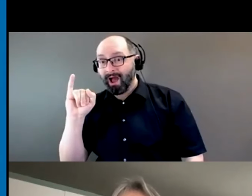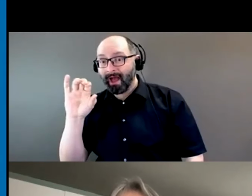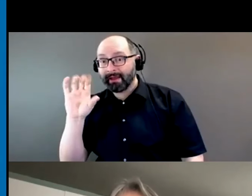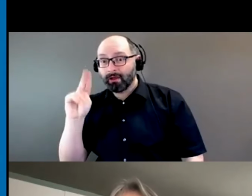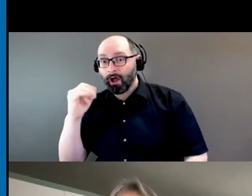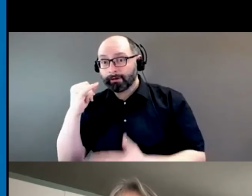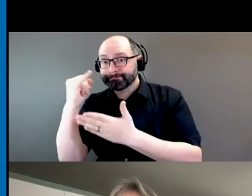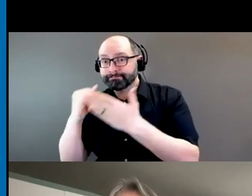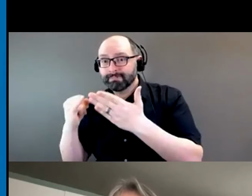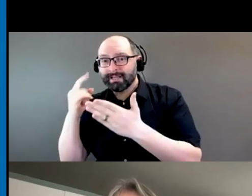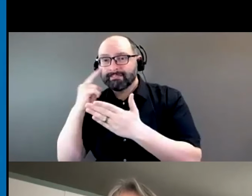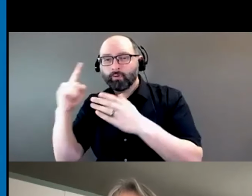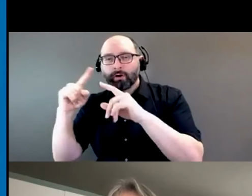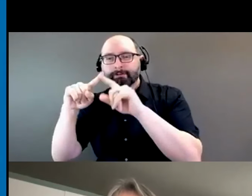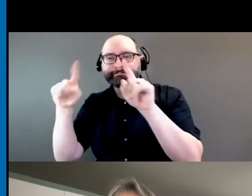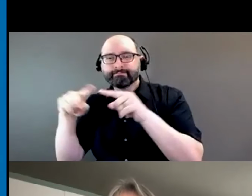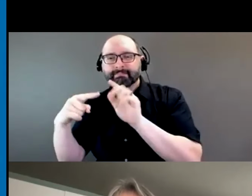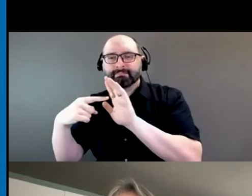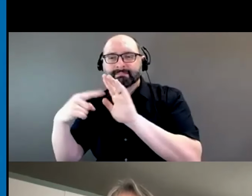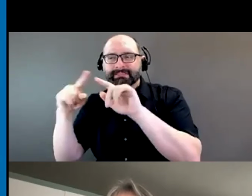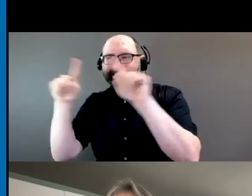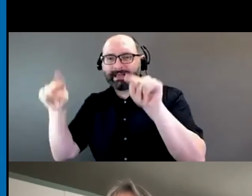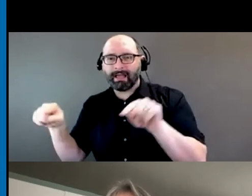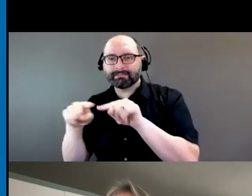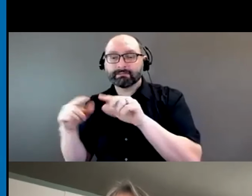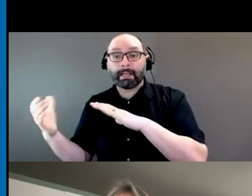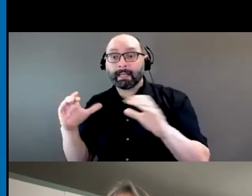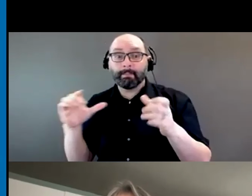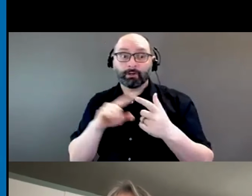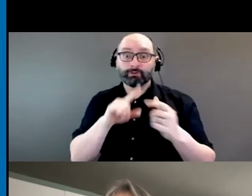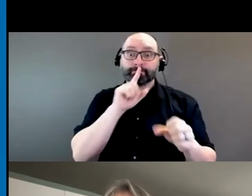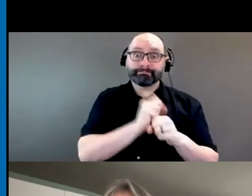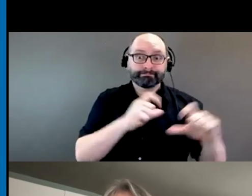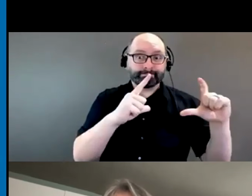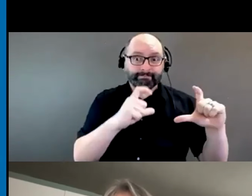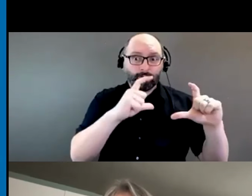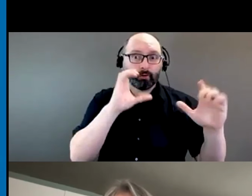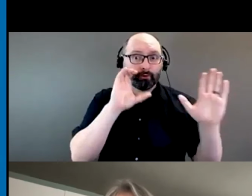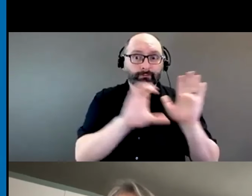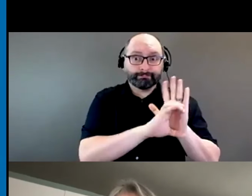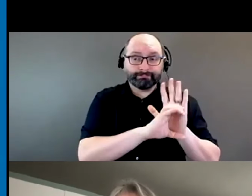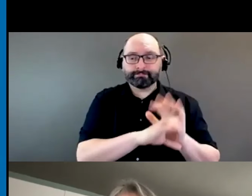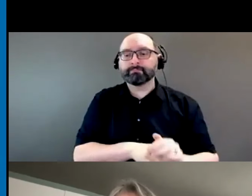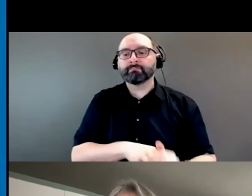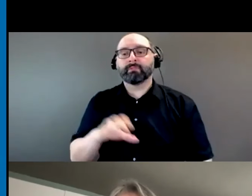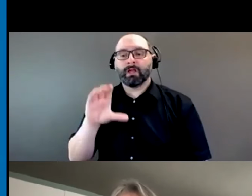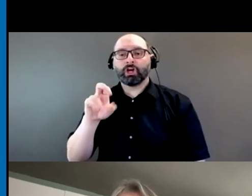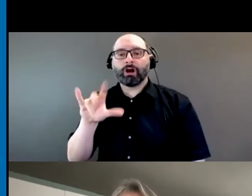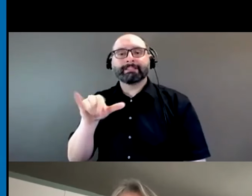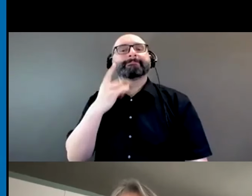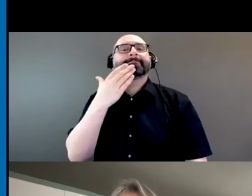signage versus photographs? Wondered what your thoughts were. Sure, yeah, I think that's a great question. You're